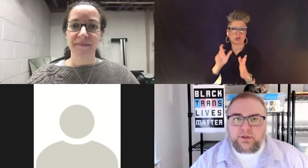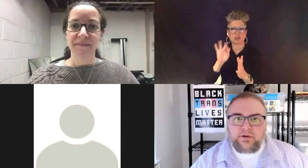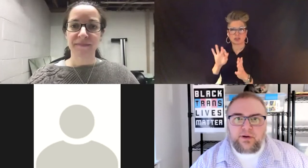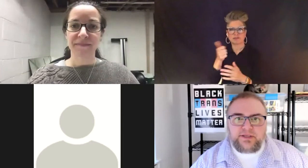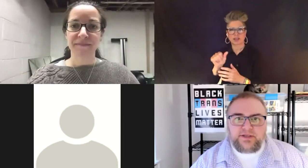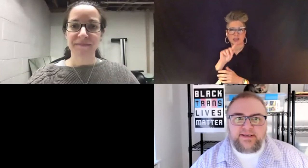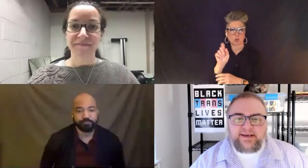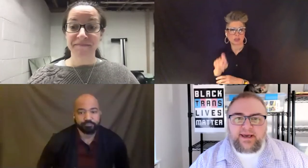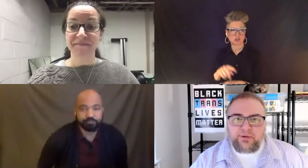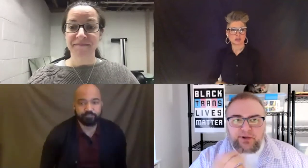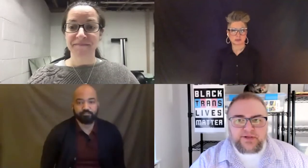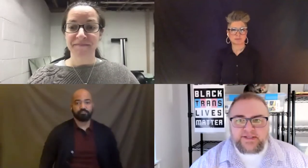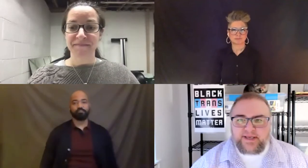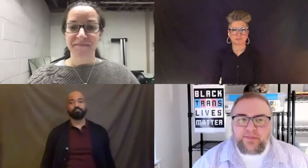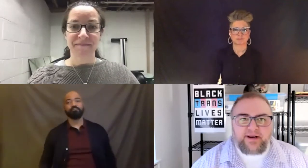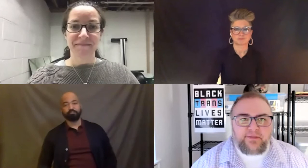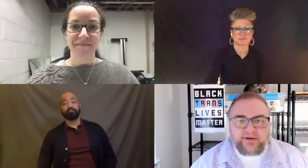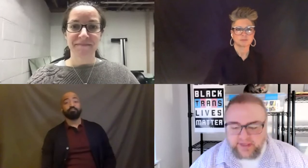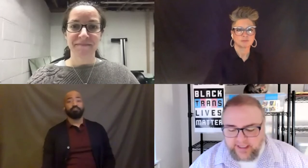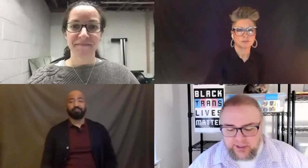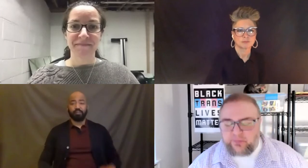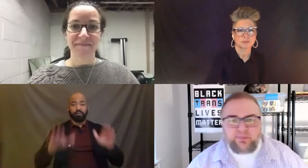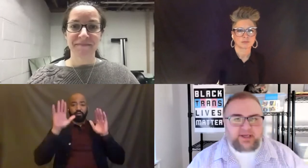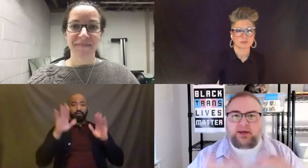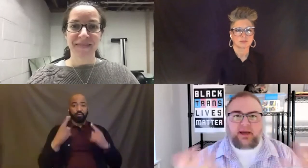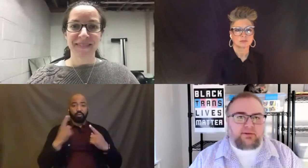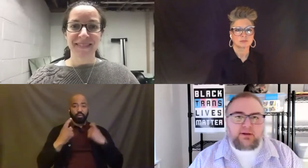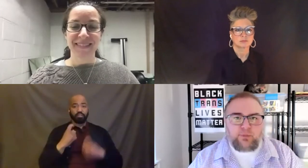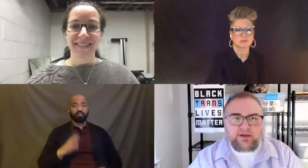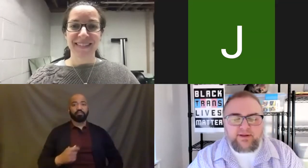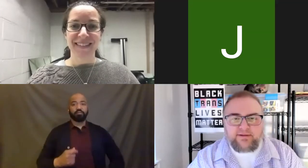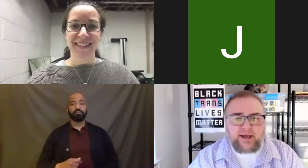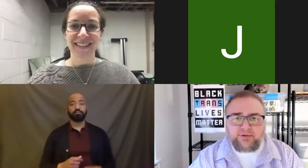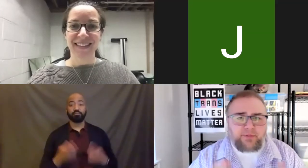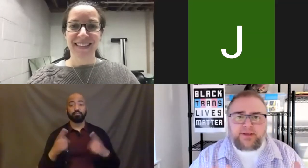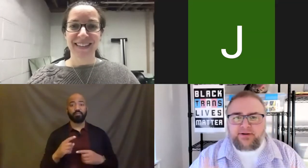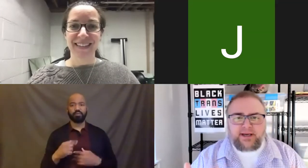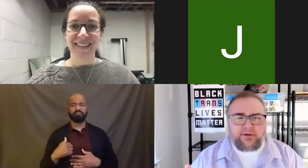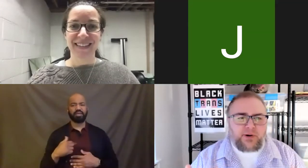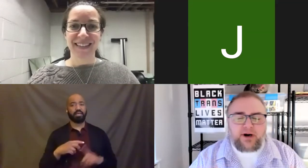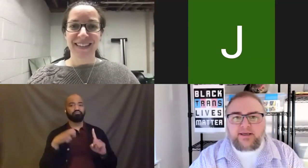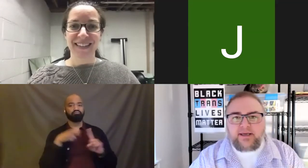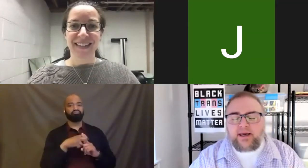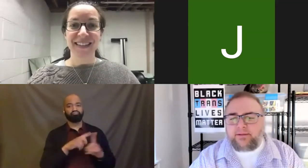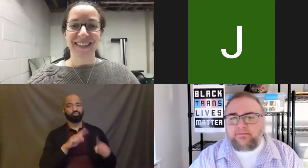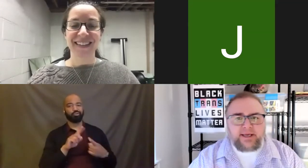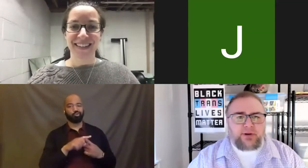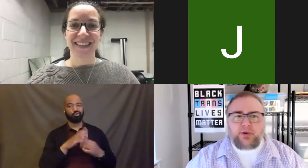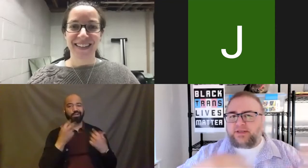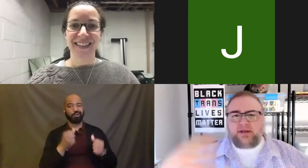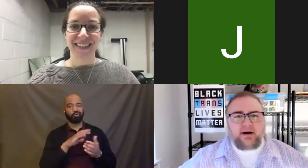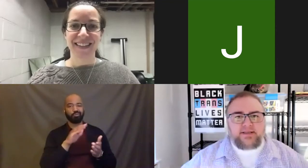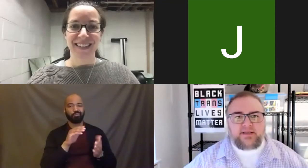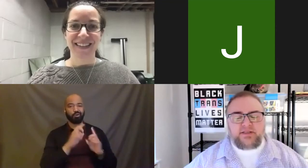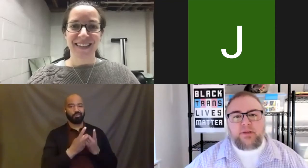These are really great questions. And what you just said reminded me of because I went to the health department downtown in Milwaukee, and there